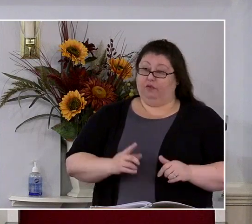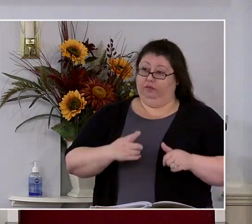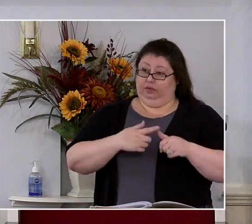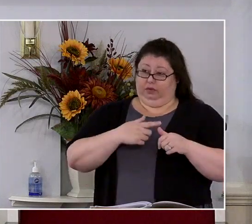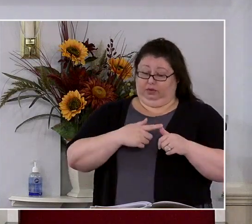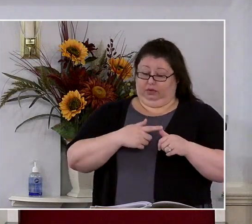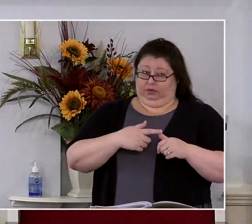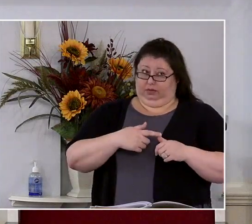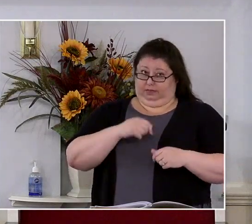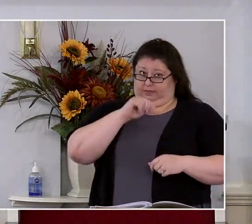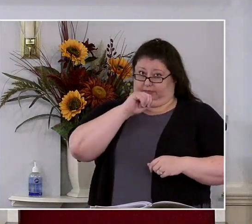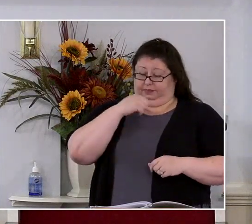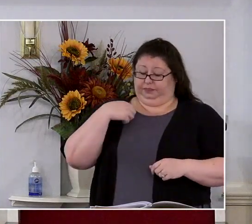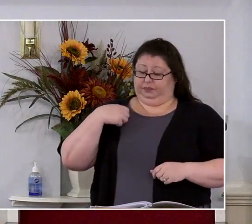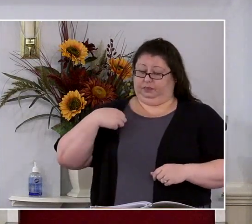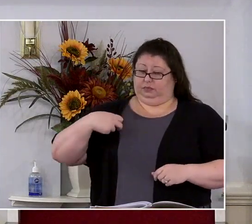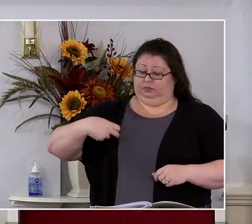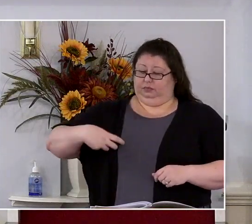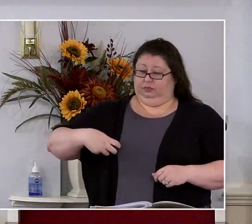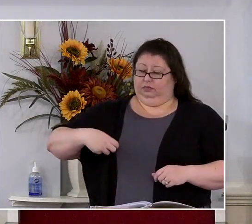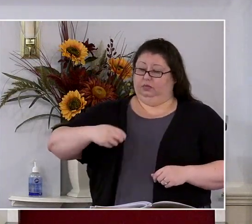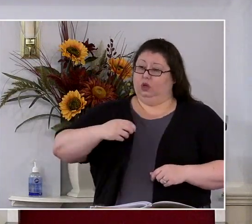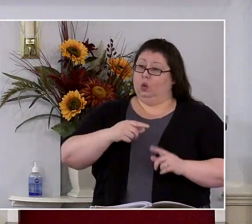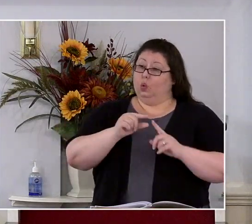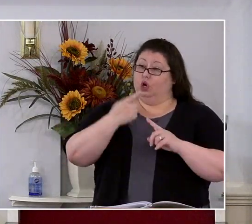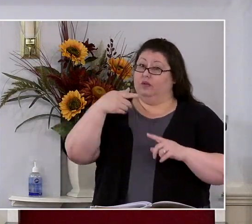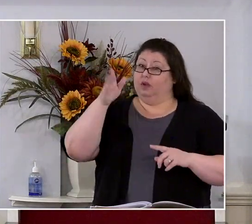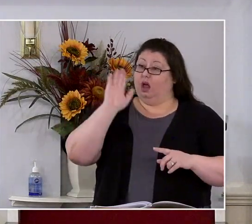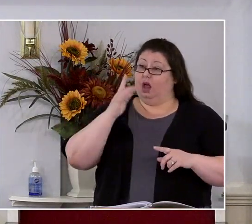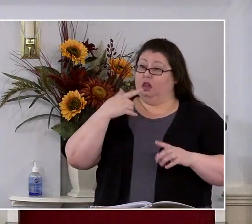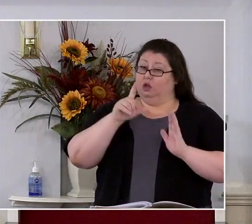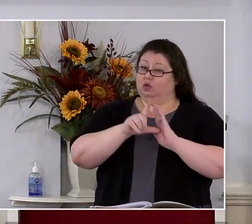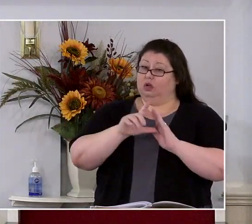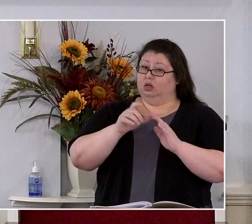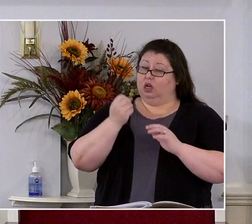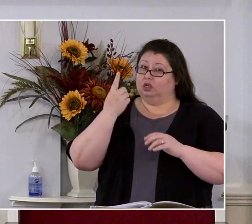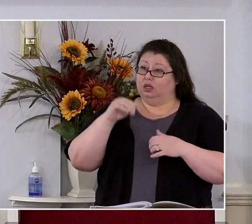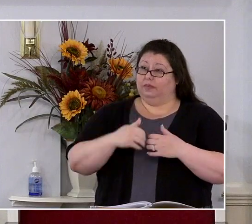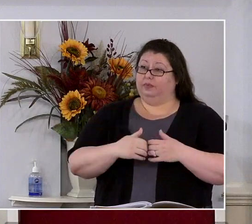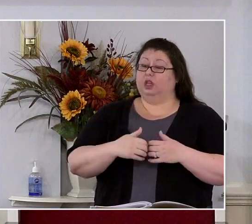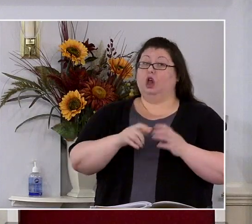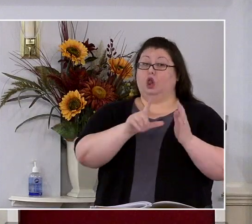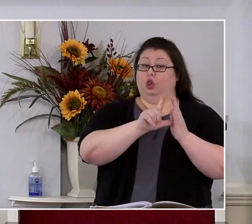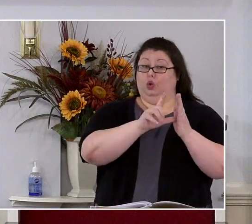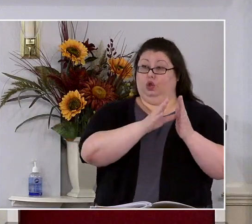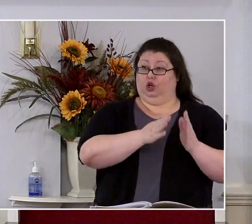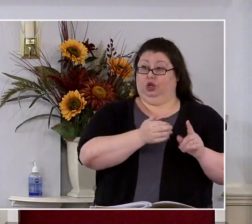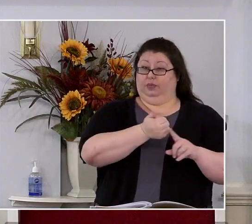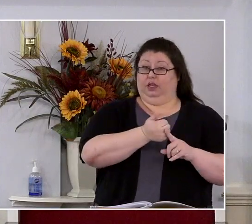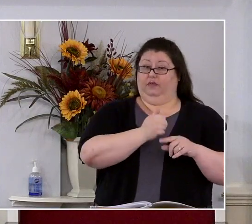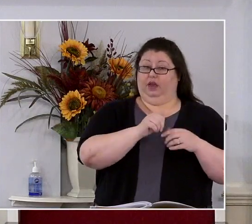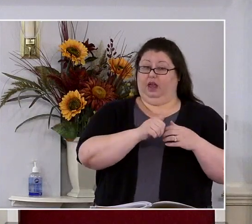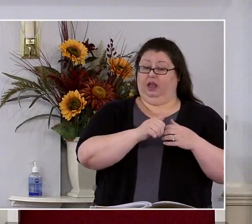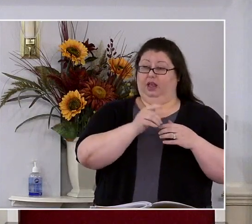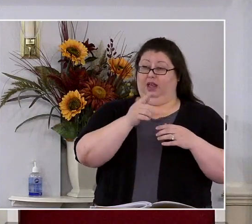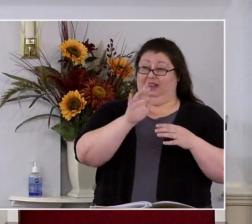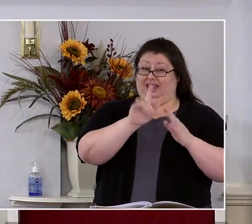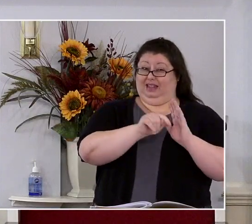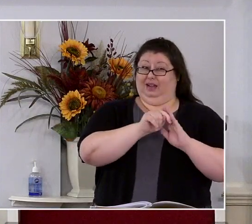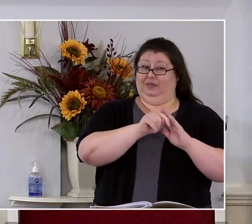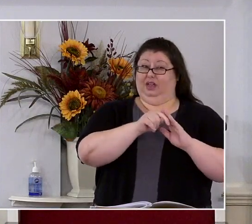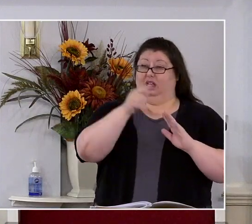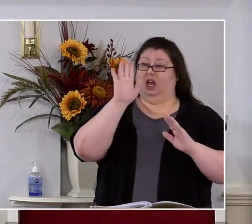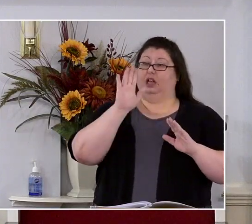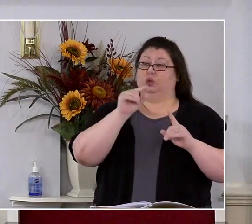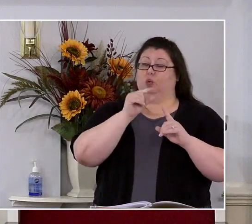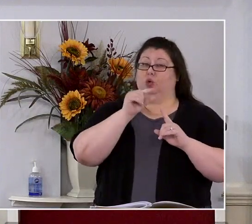First is our Lutheran understanding of the Word of God. In Luther's day, God's word was the treasure of